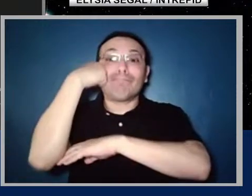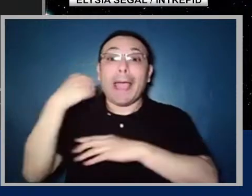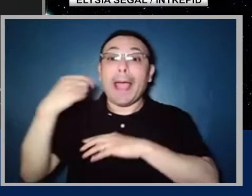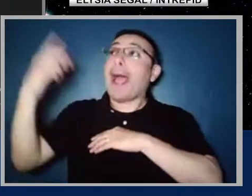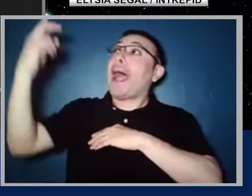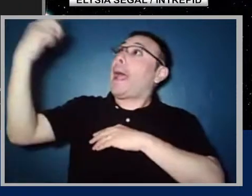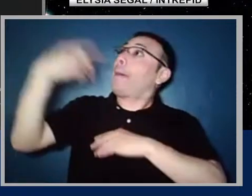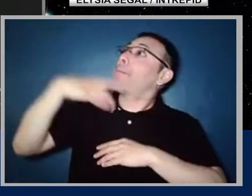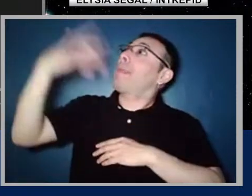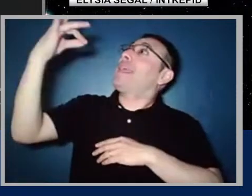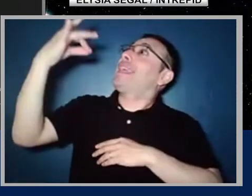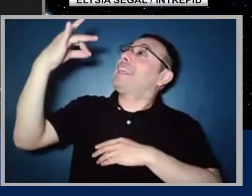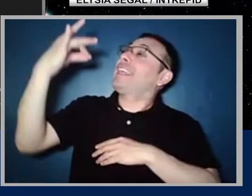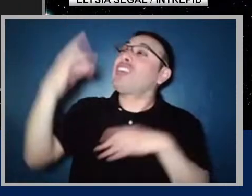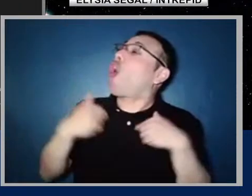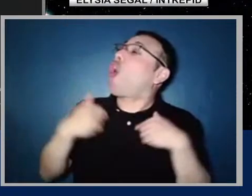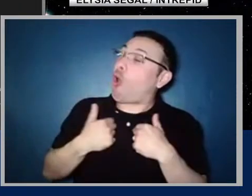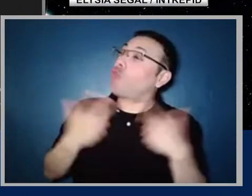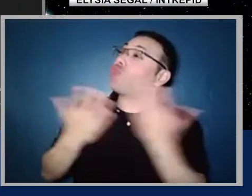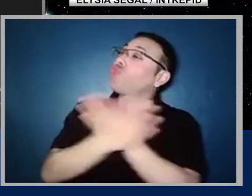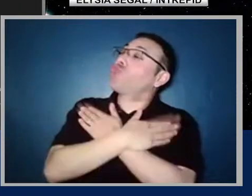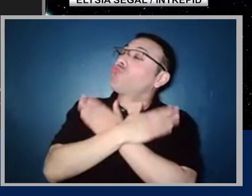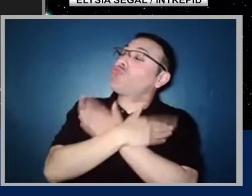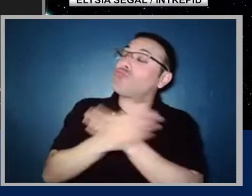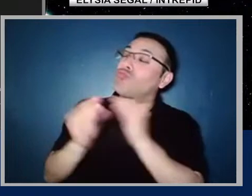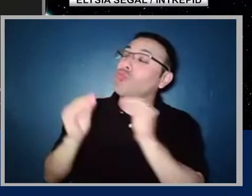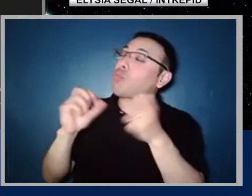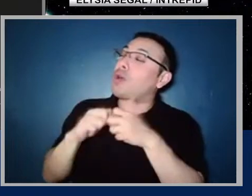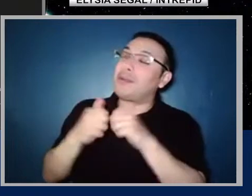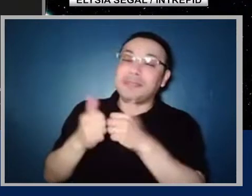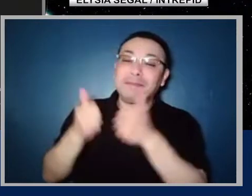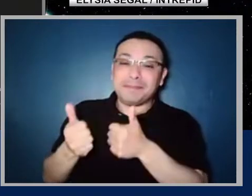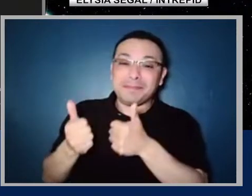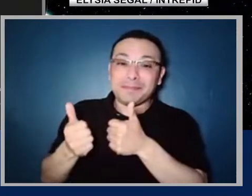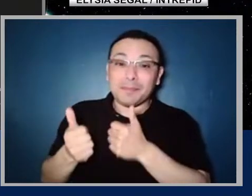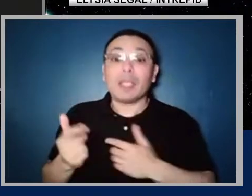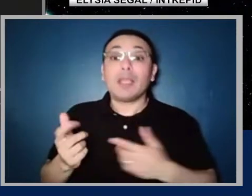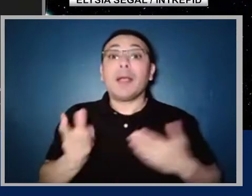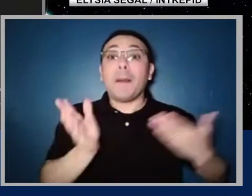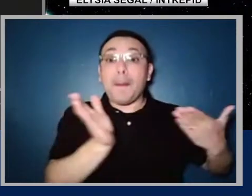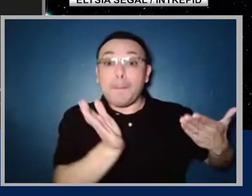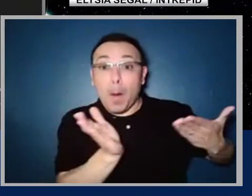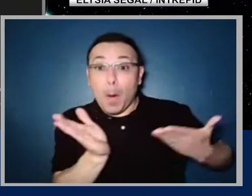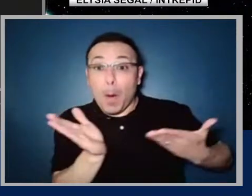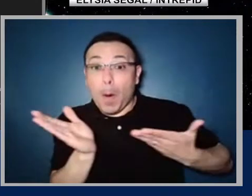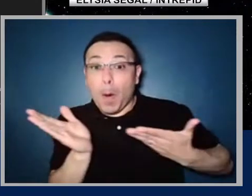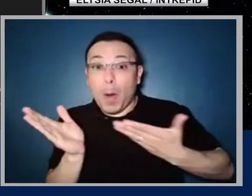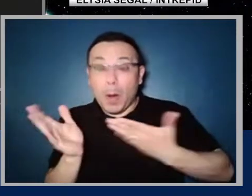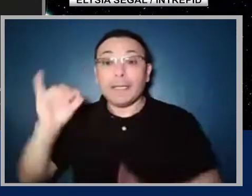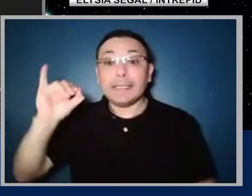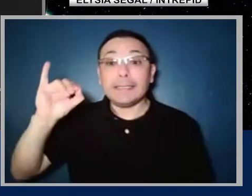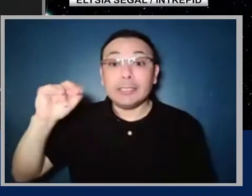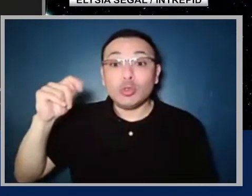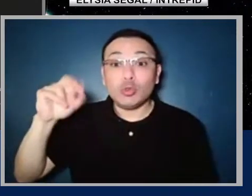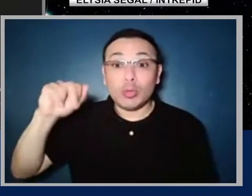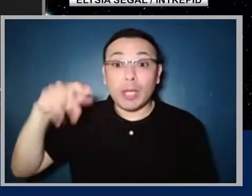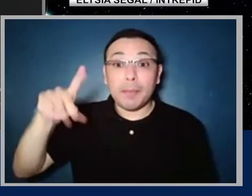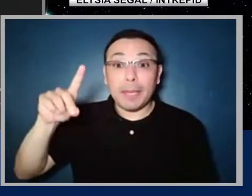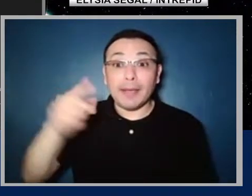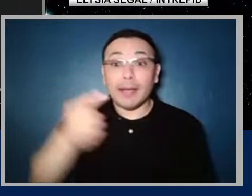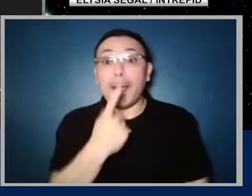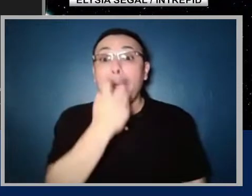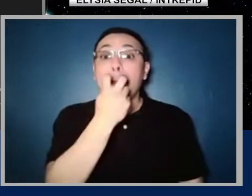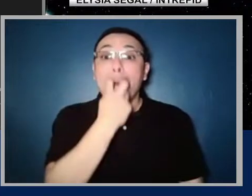problem. But ultimately, the Intrepid was actually flagged to come be the prime recovery vessel because they just happened to be the